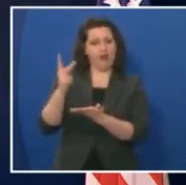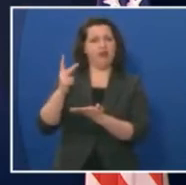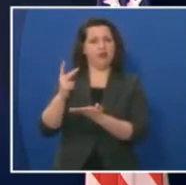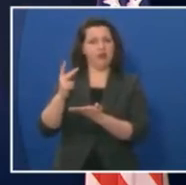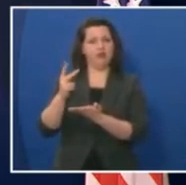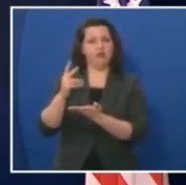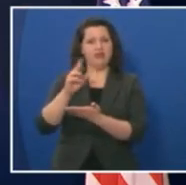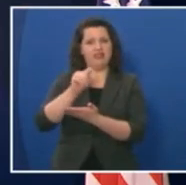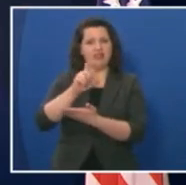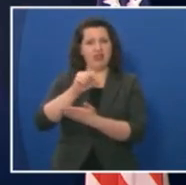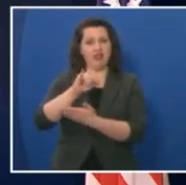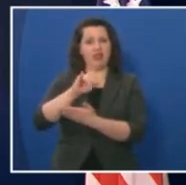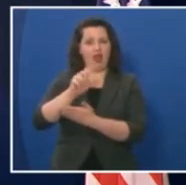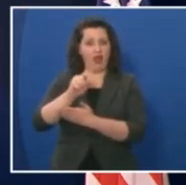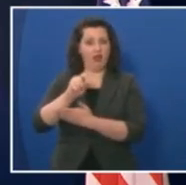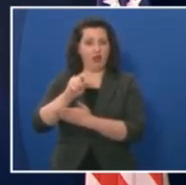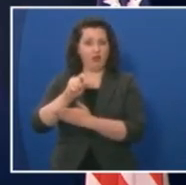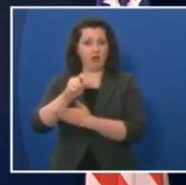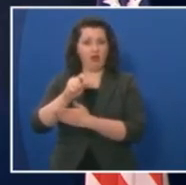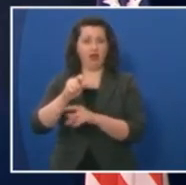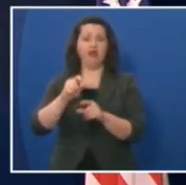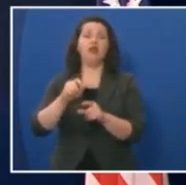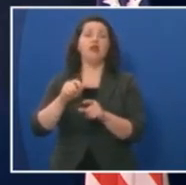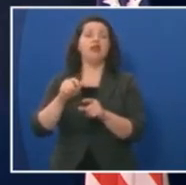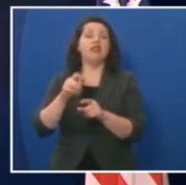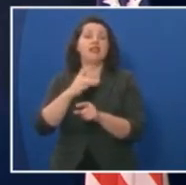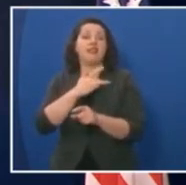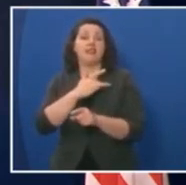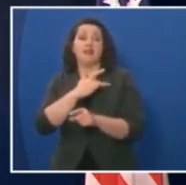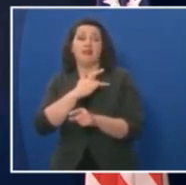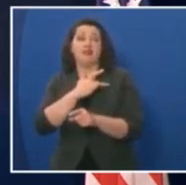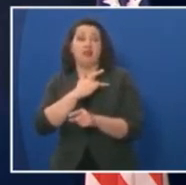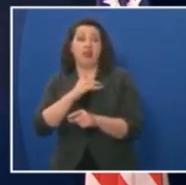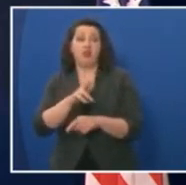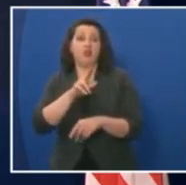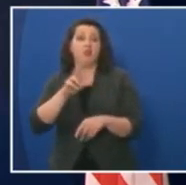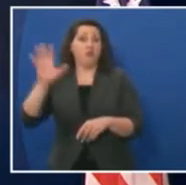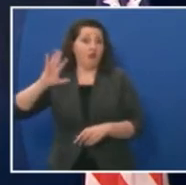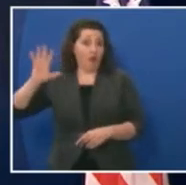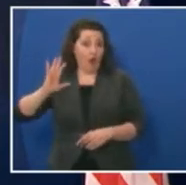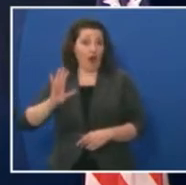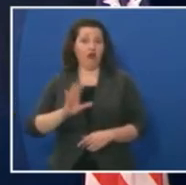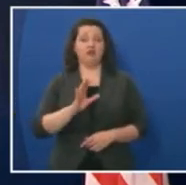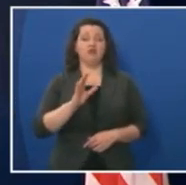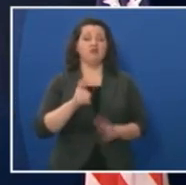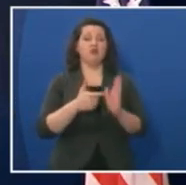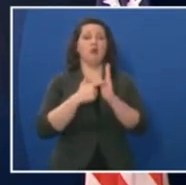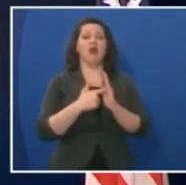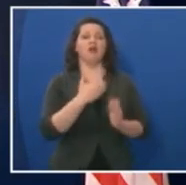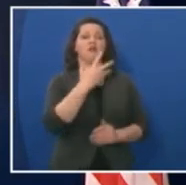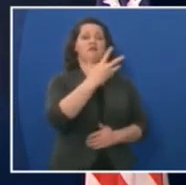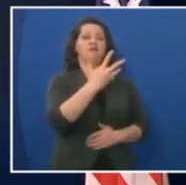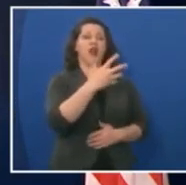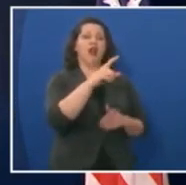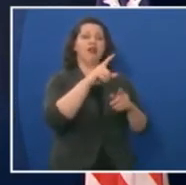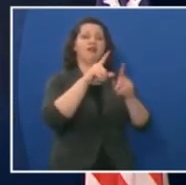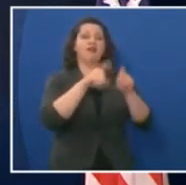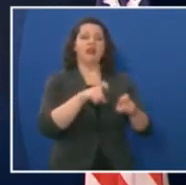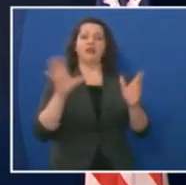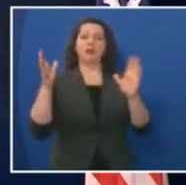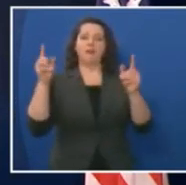of Test Iowa. Normally, it was 5 positive tests that had to be confirmed with the